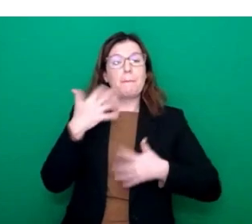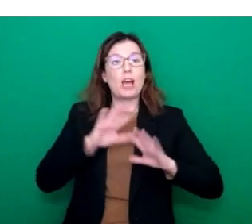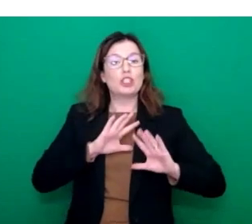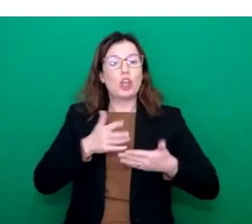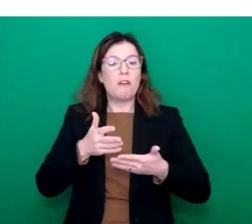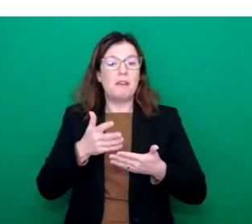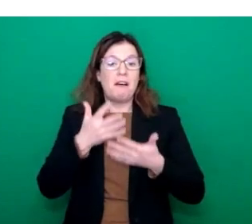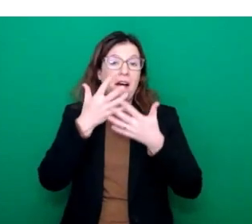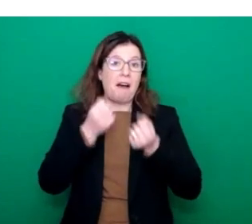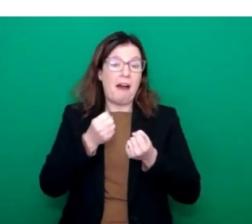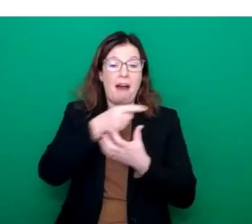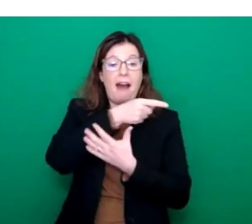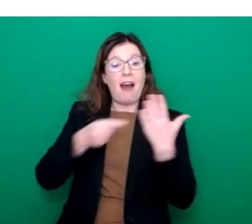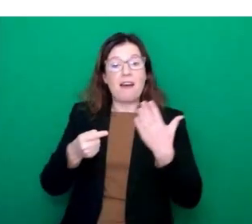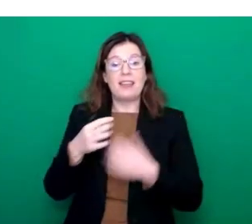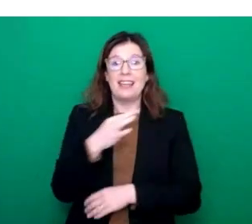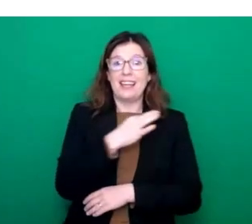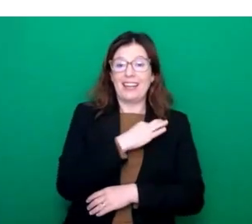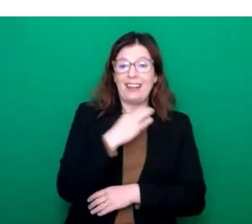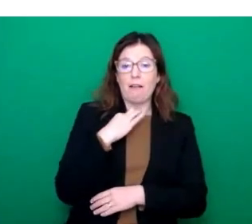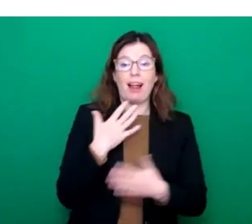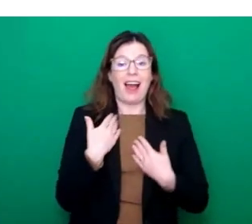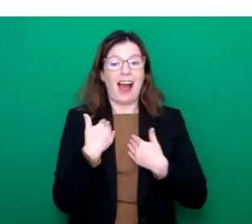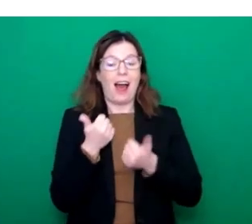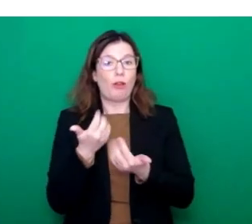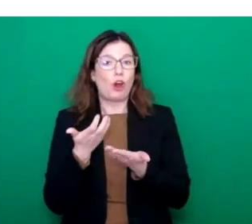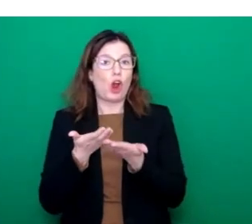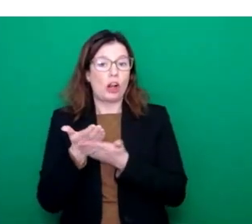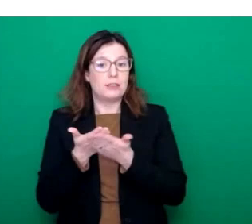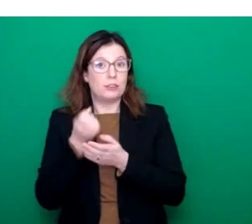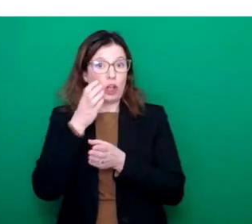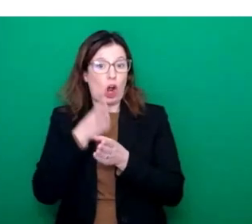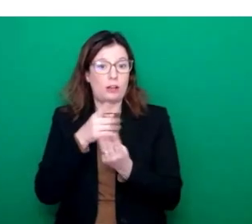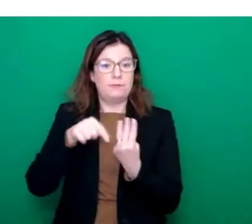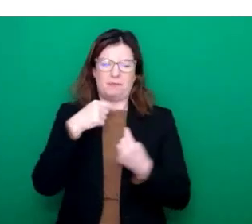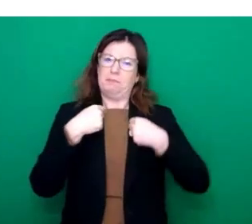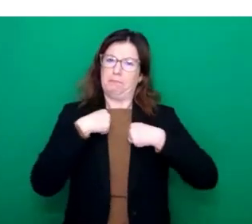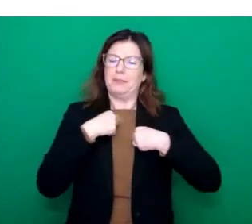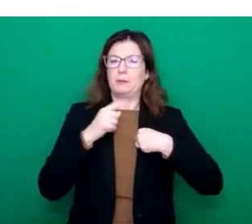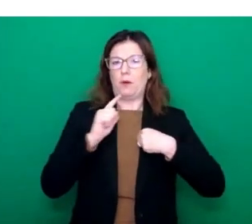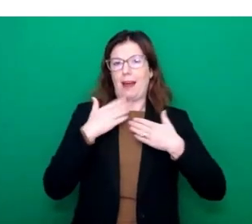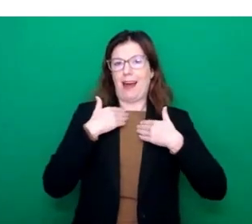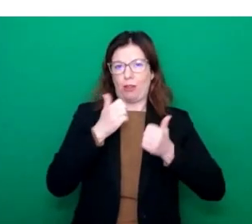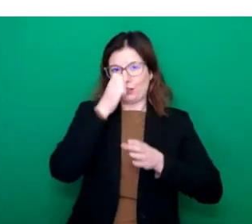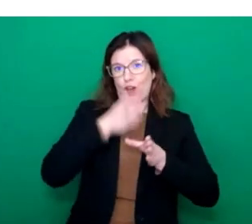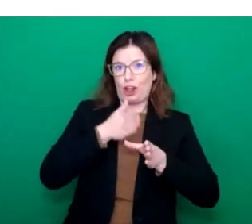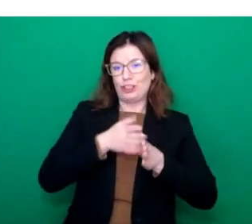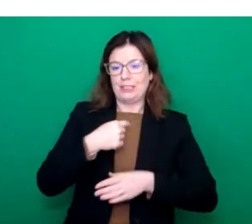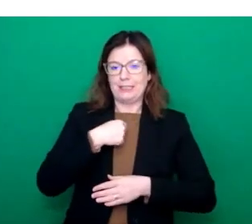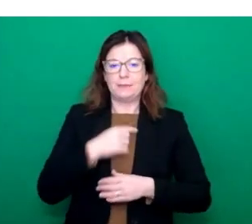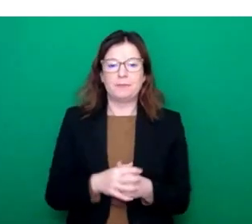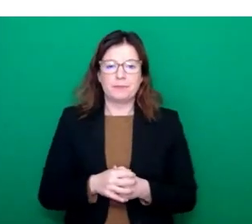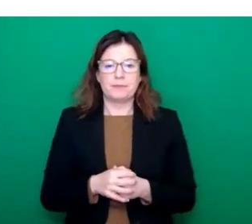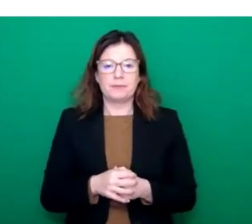mixture of clinical, health and counselling psychologists. I'm a health psychologist in the service, and we also